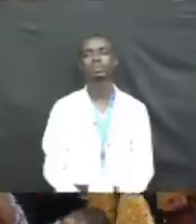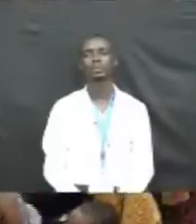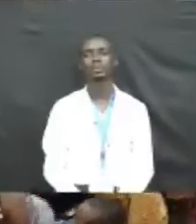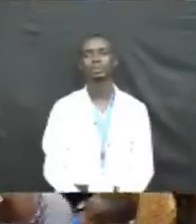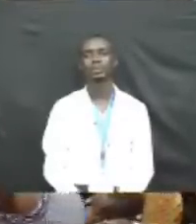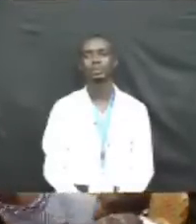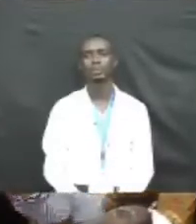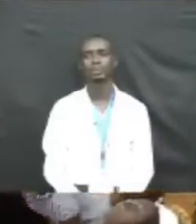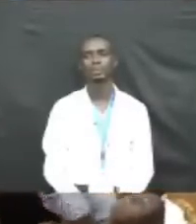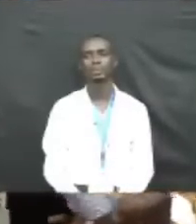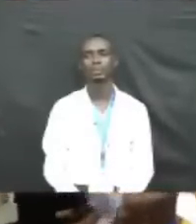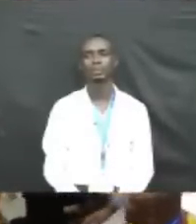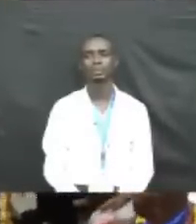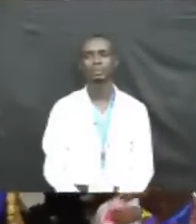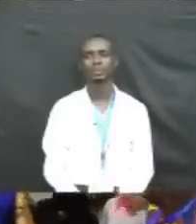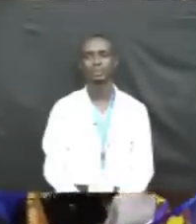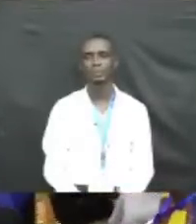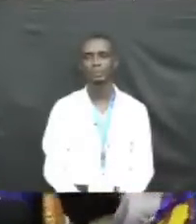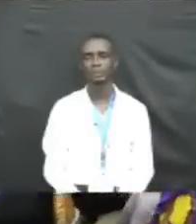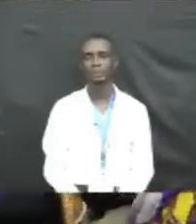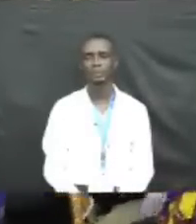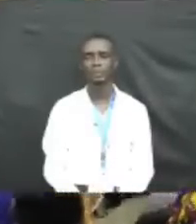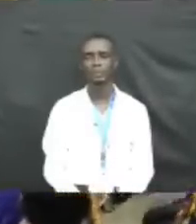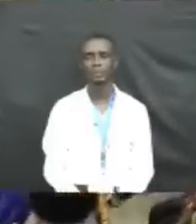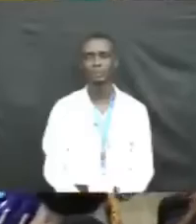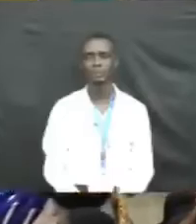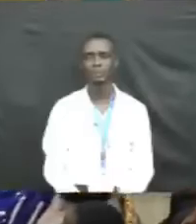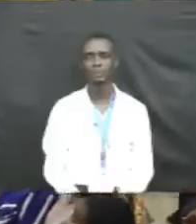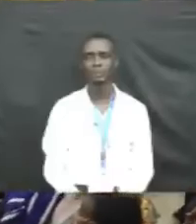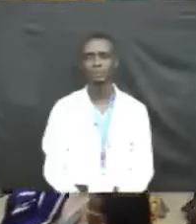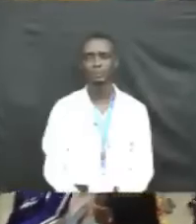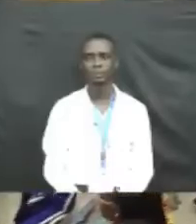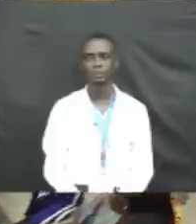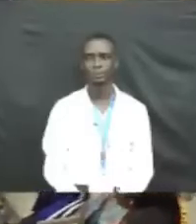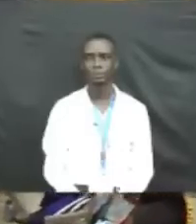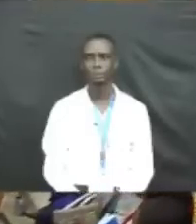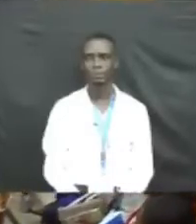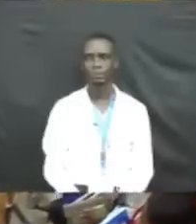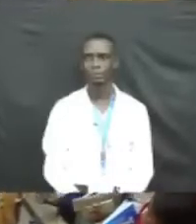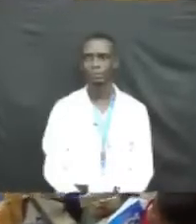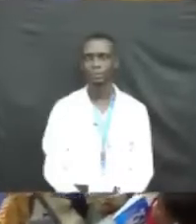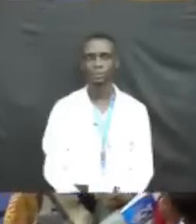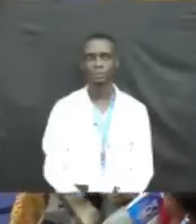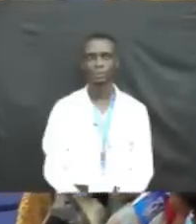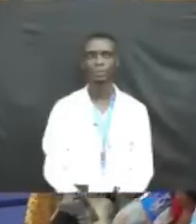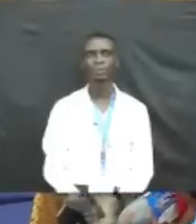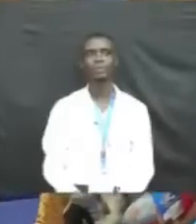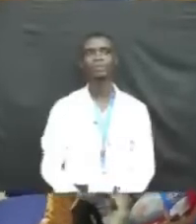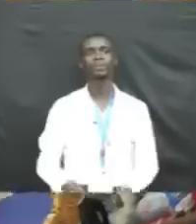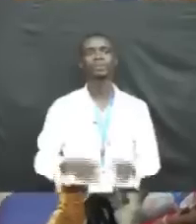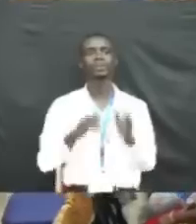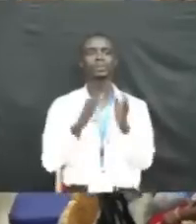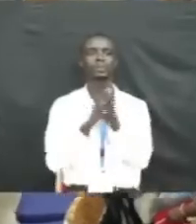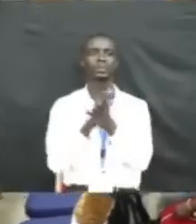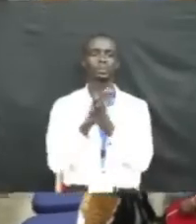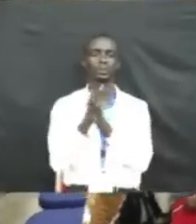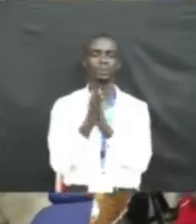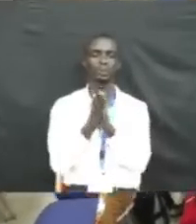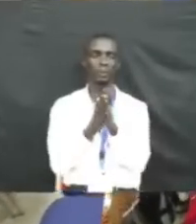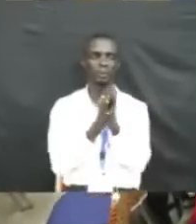Some can go through this way if those who are strong. Otherwise, the ram is over there. We need to handle you people